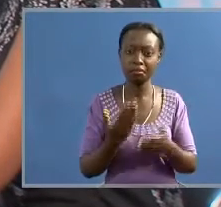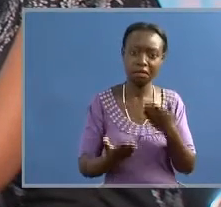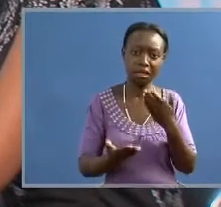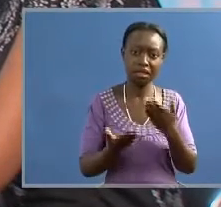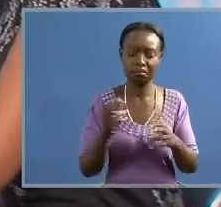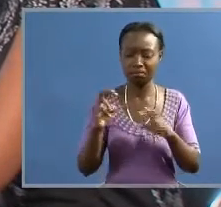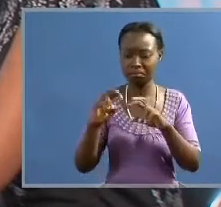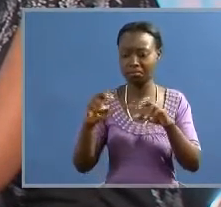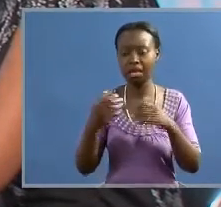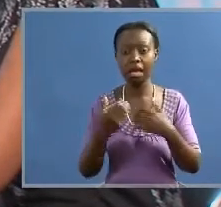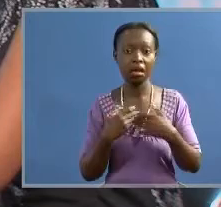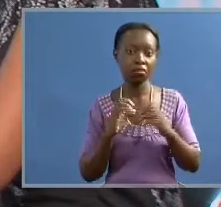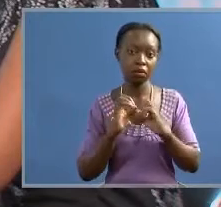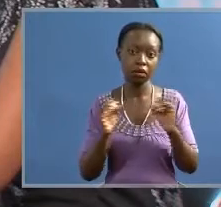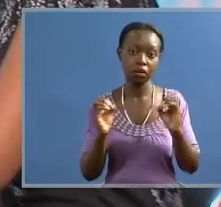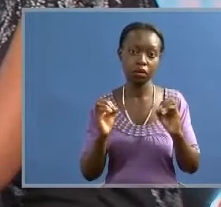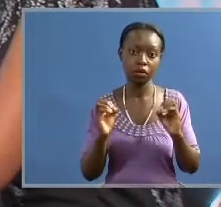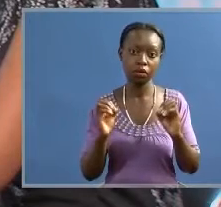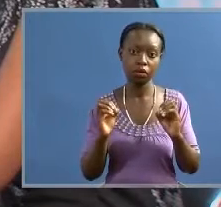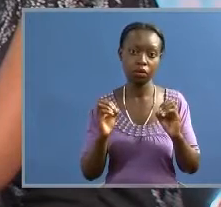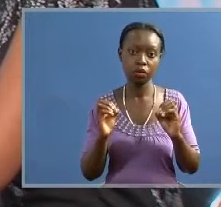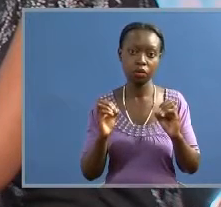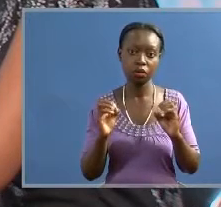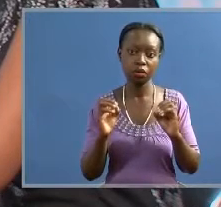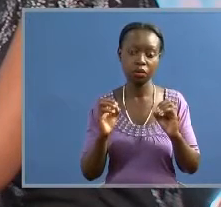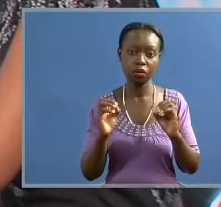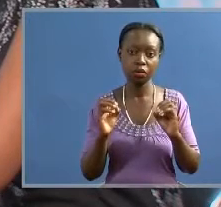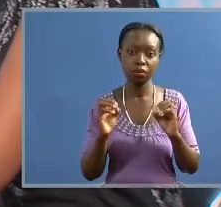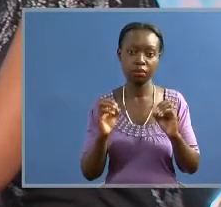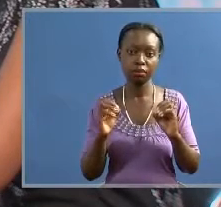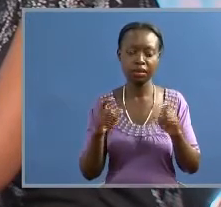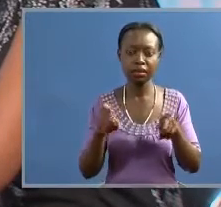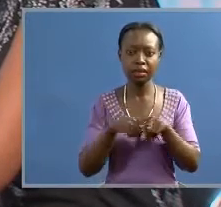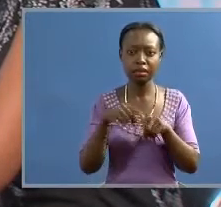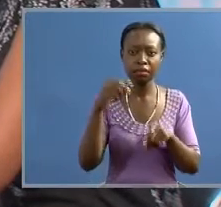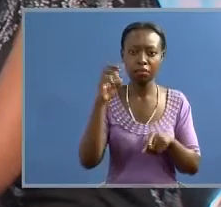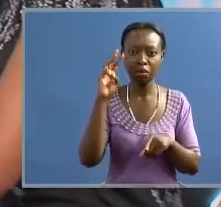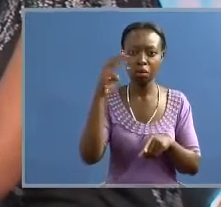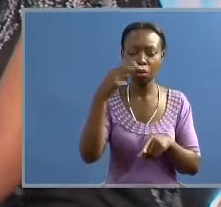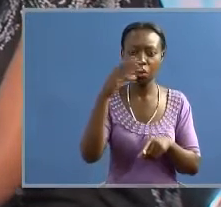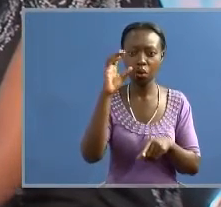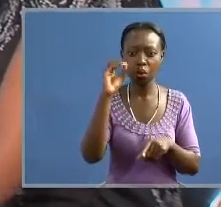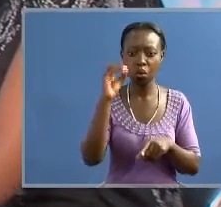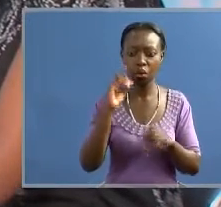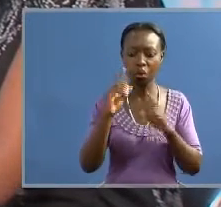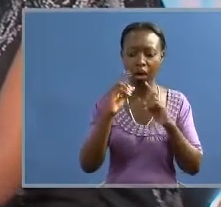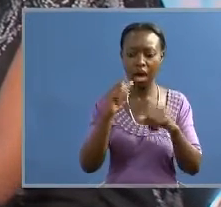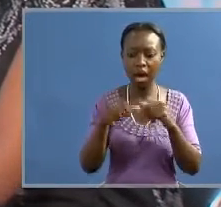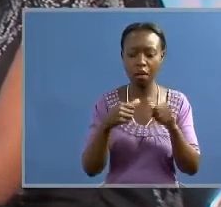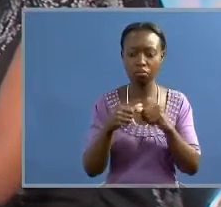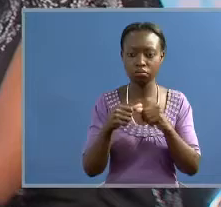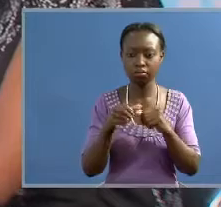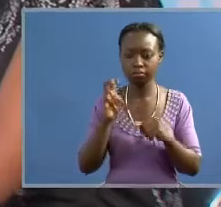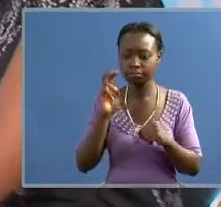at the moment. Even WHO has not talked of evidence-based facts at the moment. As far as time limits